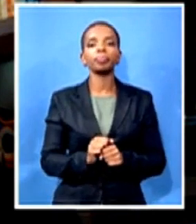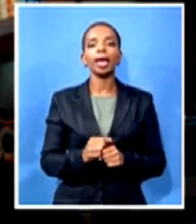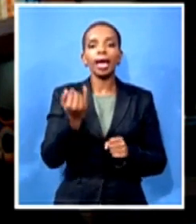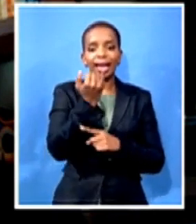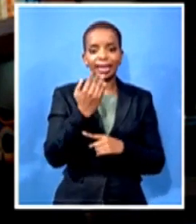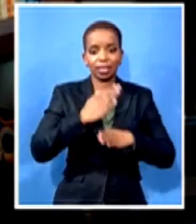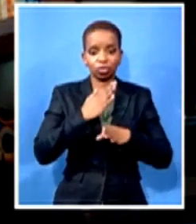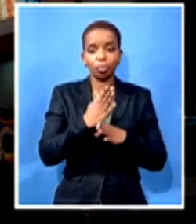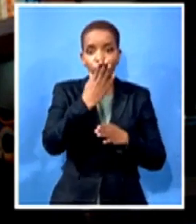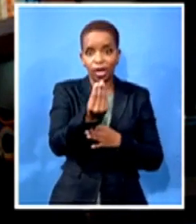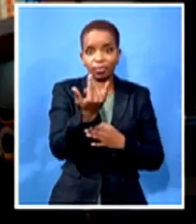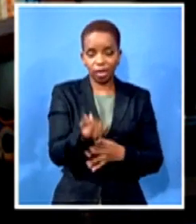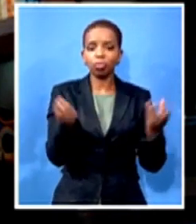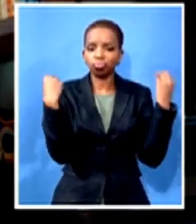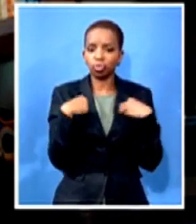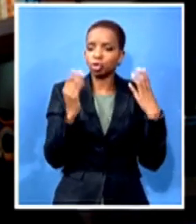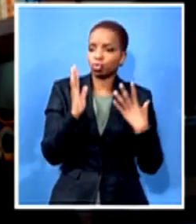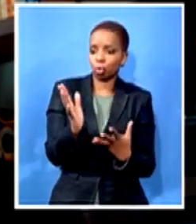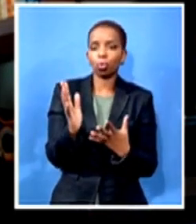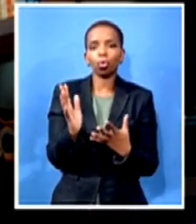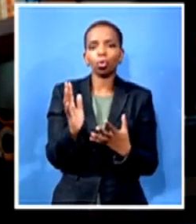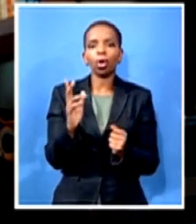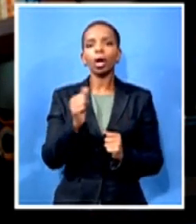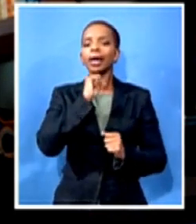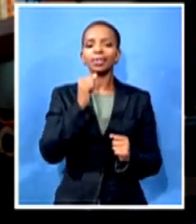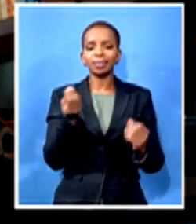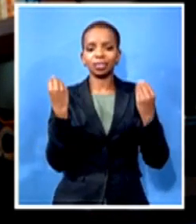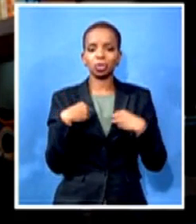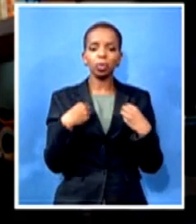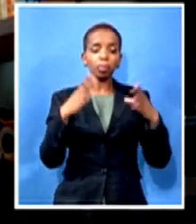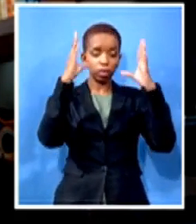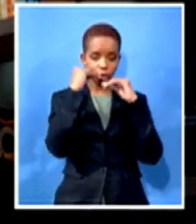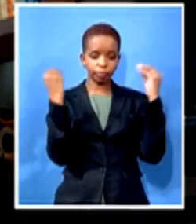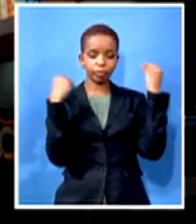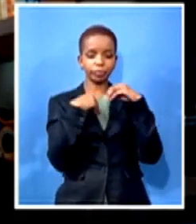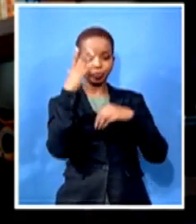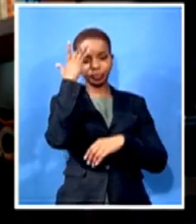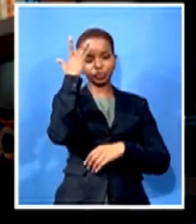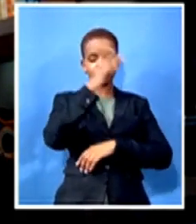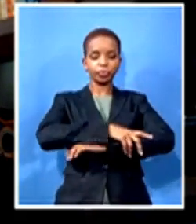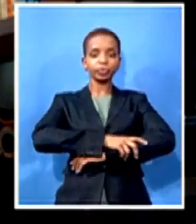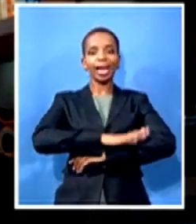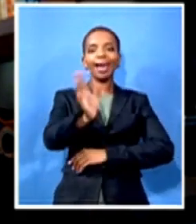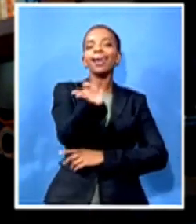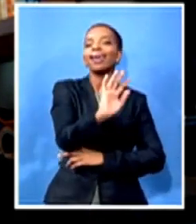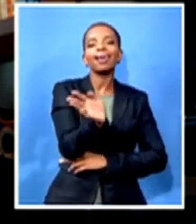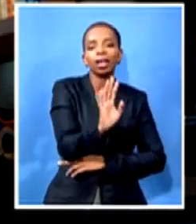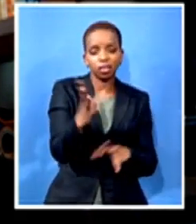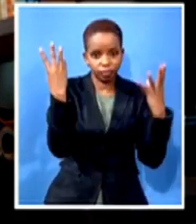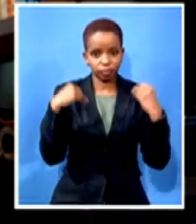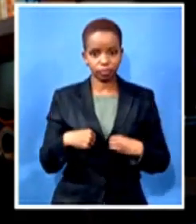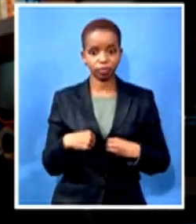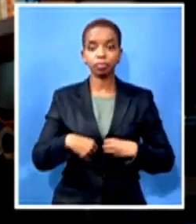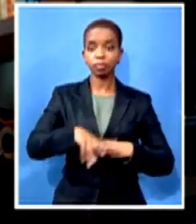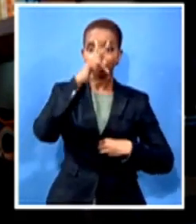not just about dressing your pajamas, it's also don't overdress, but really be natural in terms of the way you dress for a regular